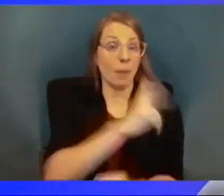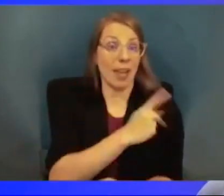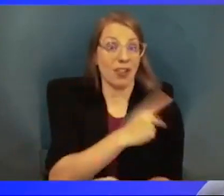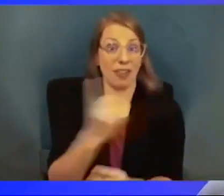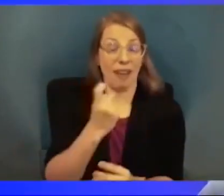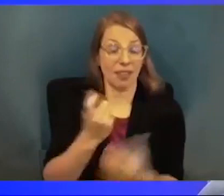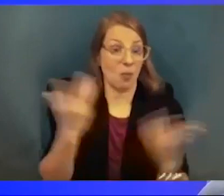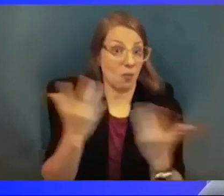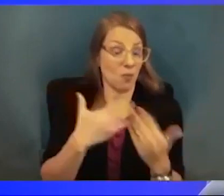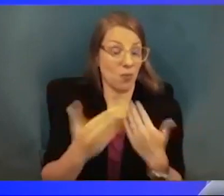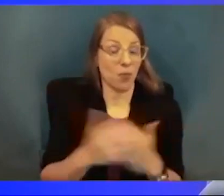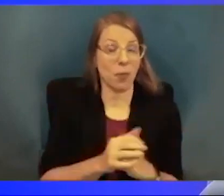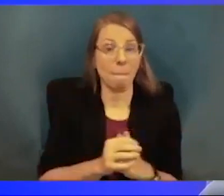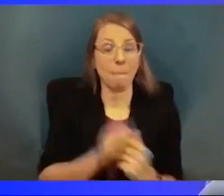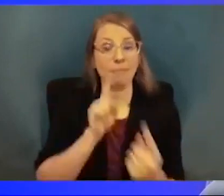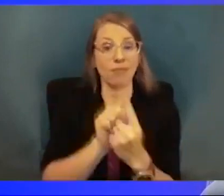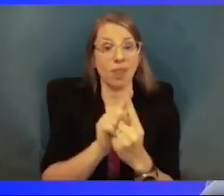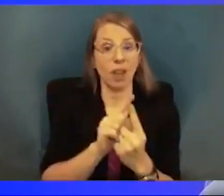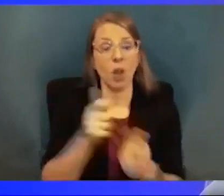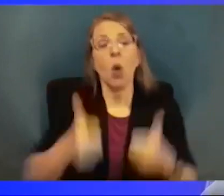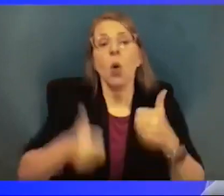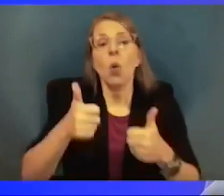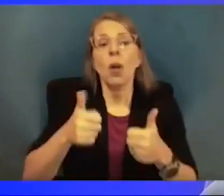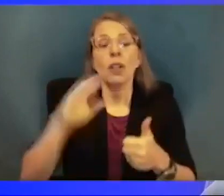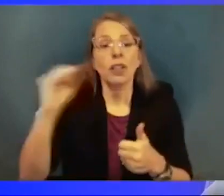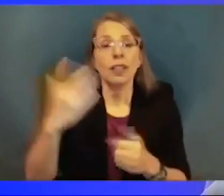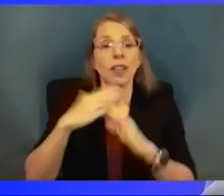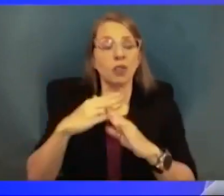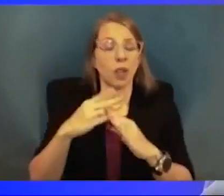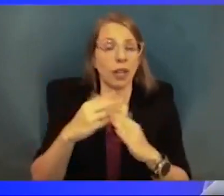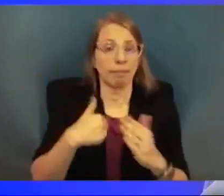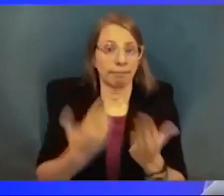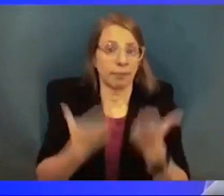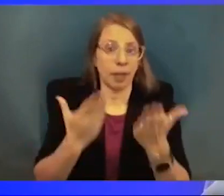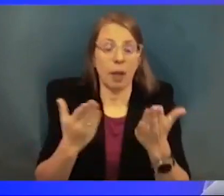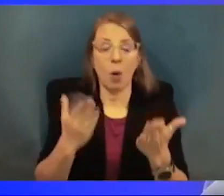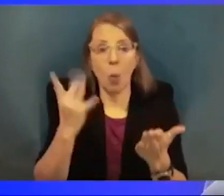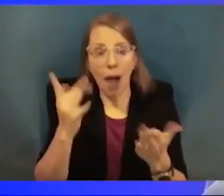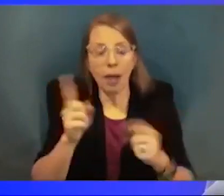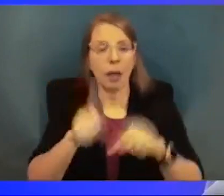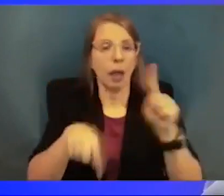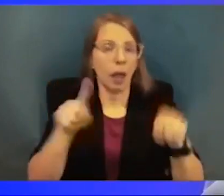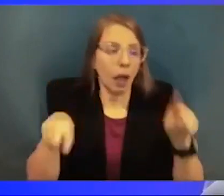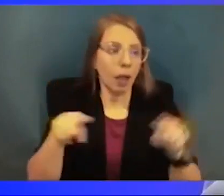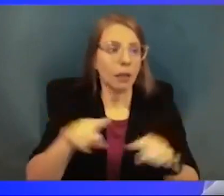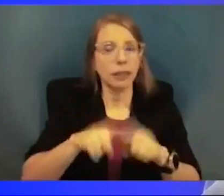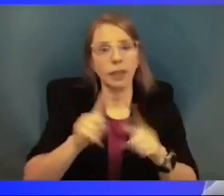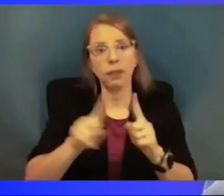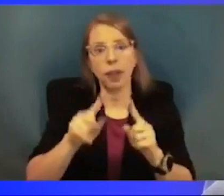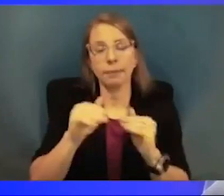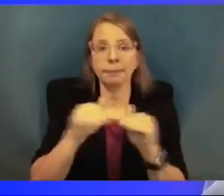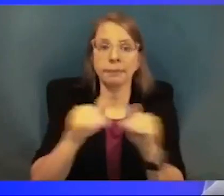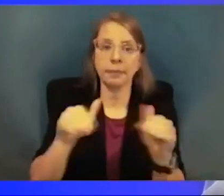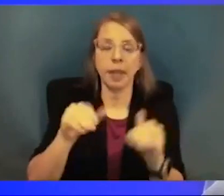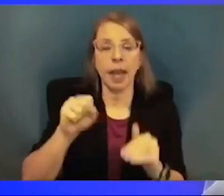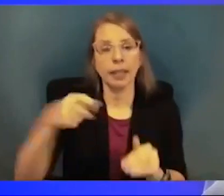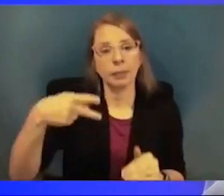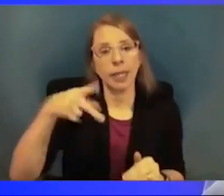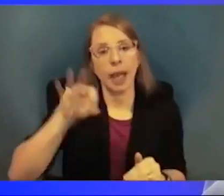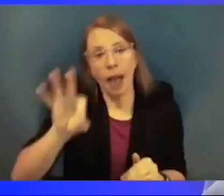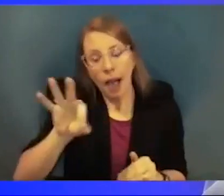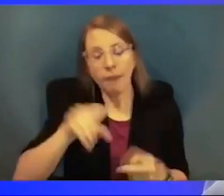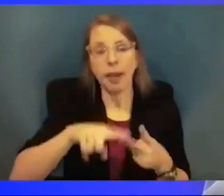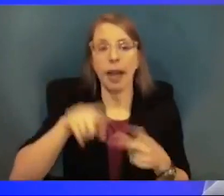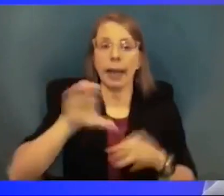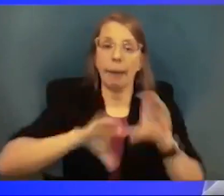one question they ask me is what sunscreen I recommend, because there's so many to pick from, so many different SPFs. There's chemical-based, mineral-based. So I get